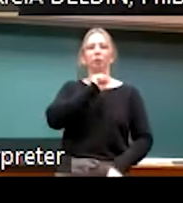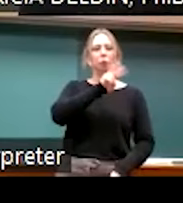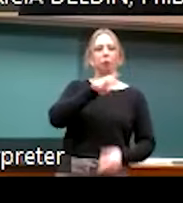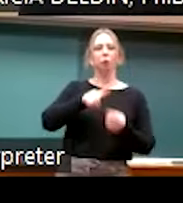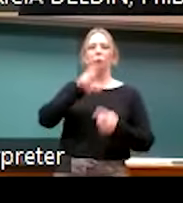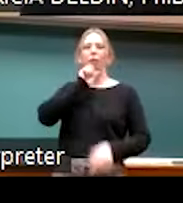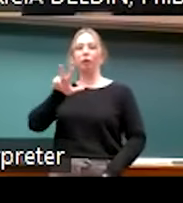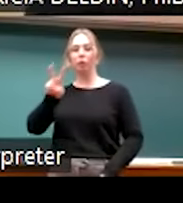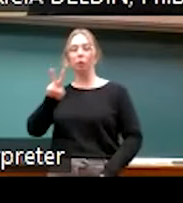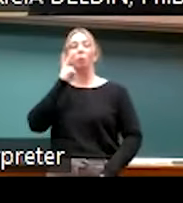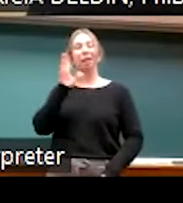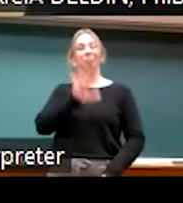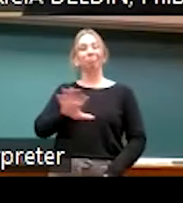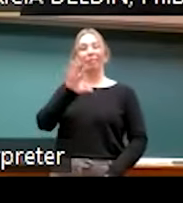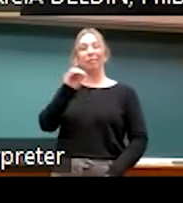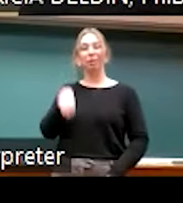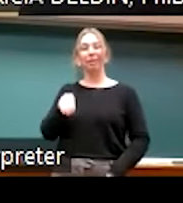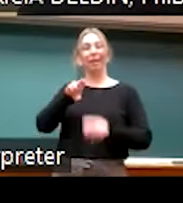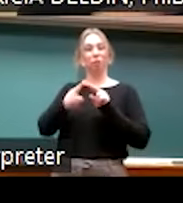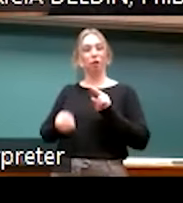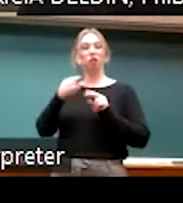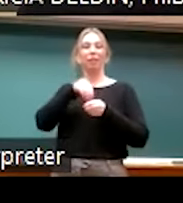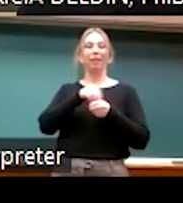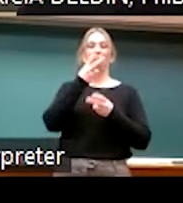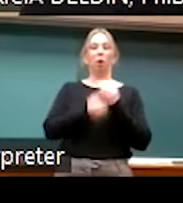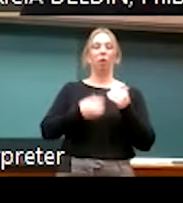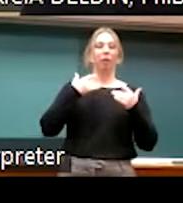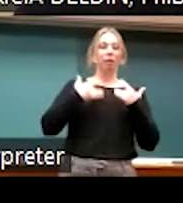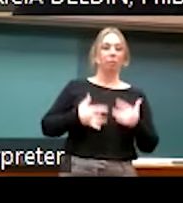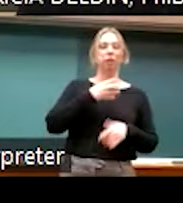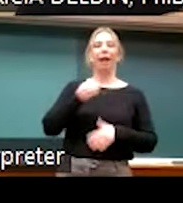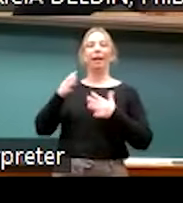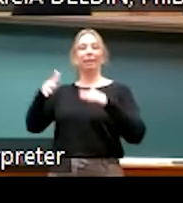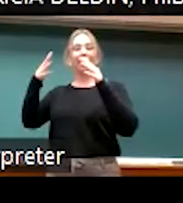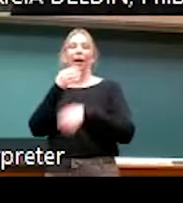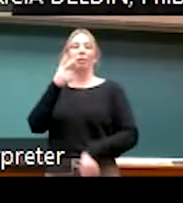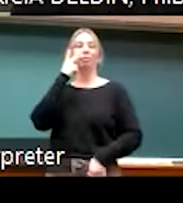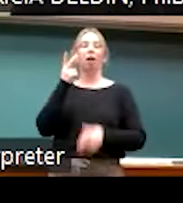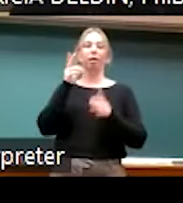about 50% reductions in anxiety and depression, but we saw significant improvements, by the way,